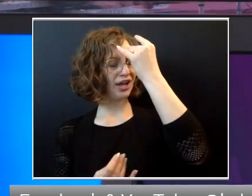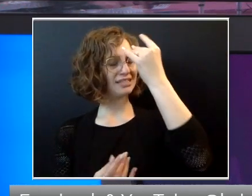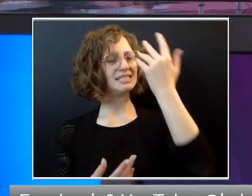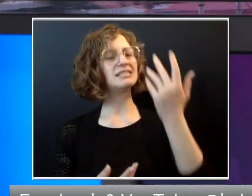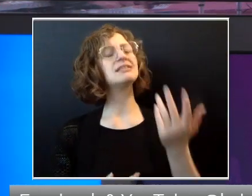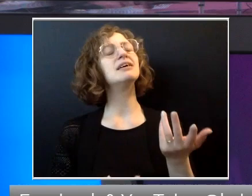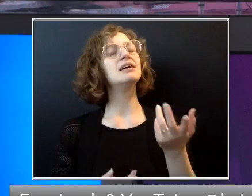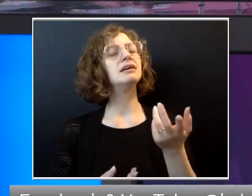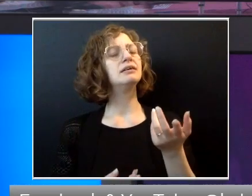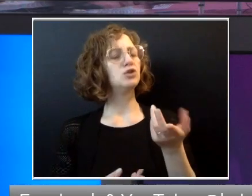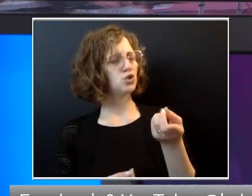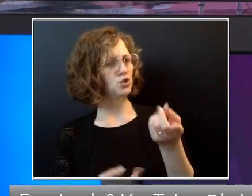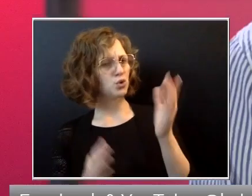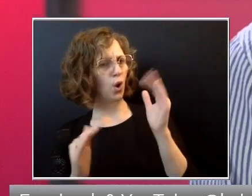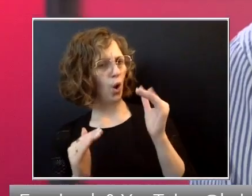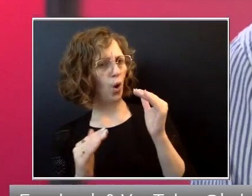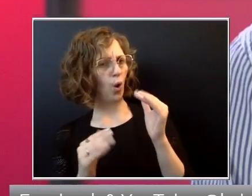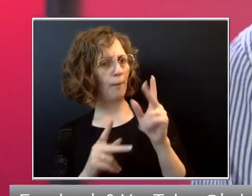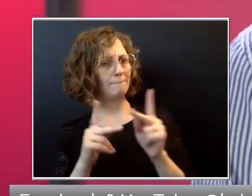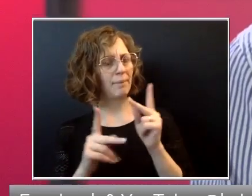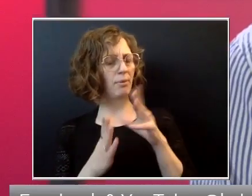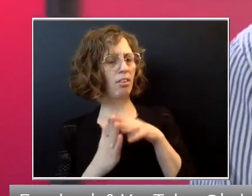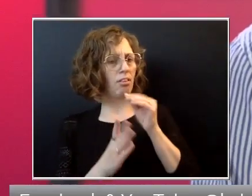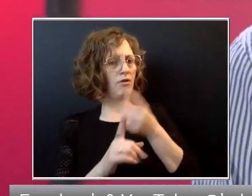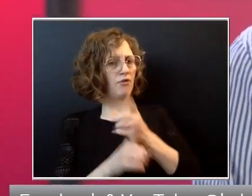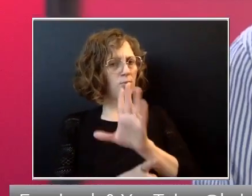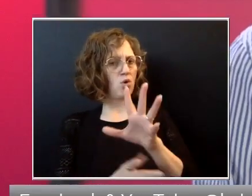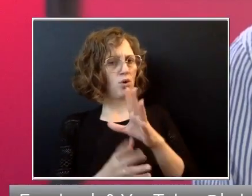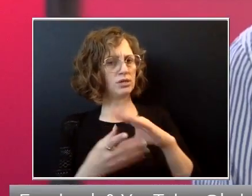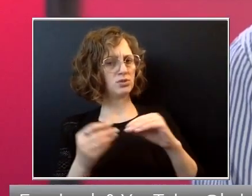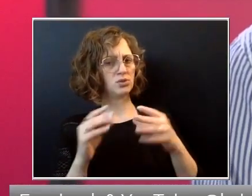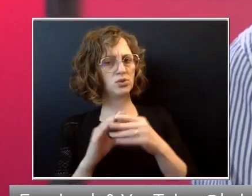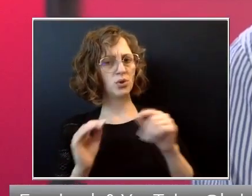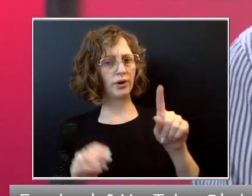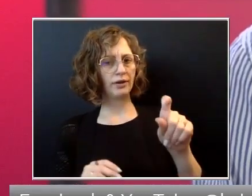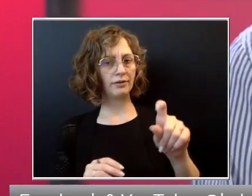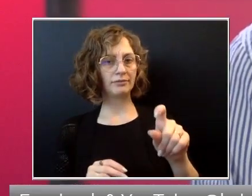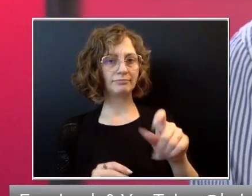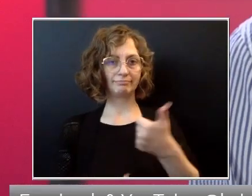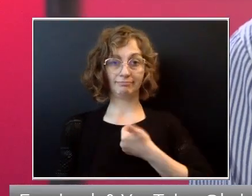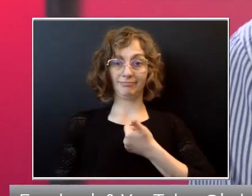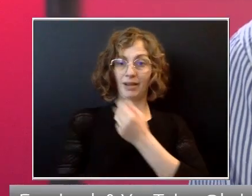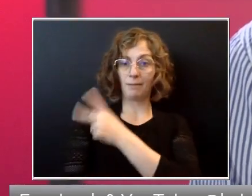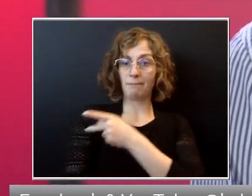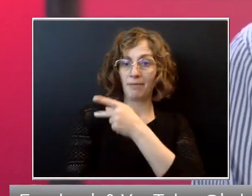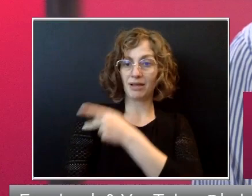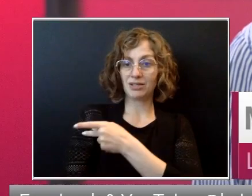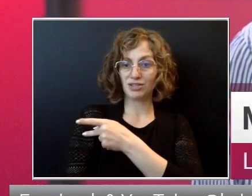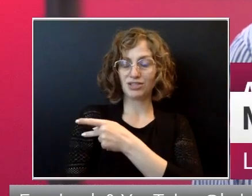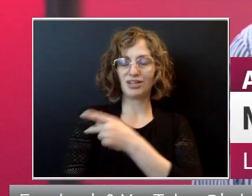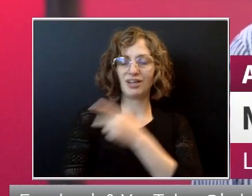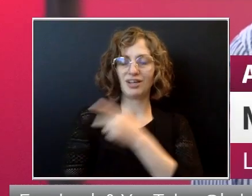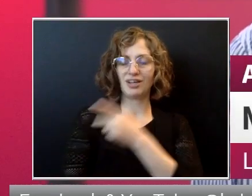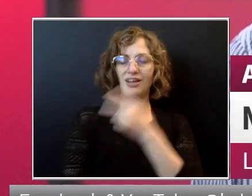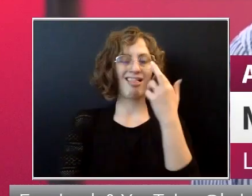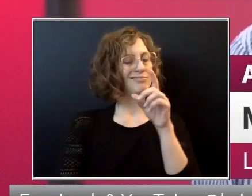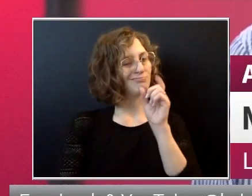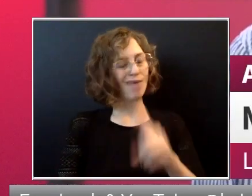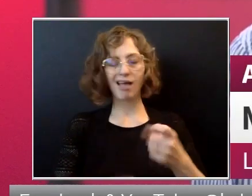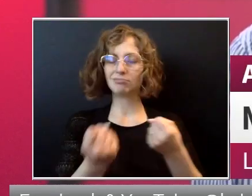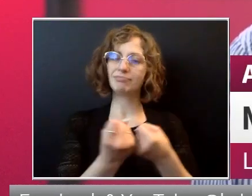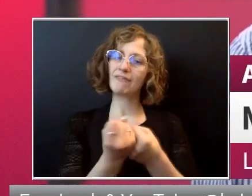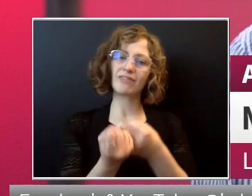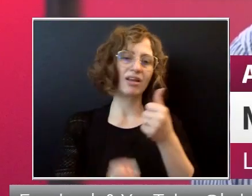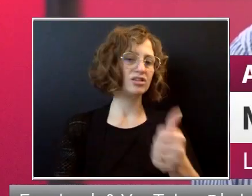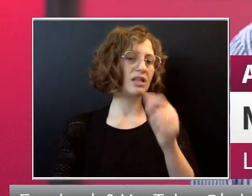story? Well, as a patient, I've learned that you have to be your own best advocate, and also that